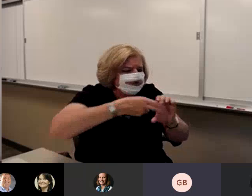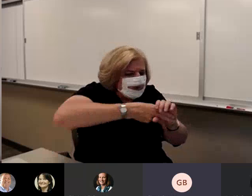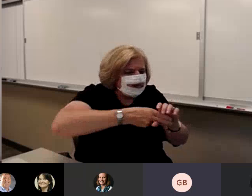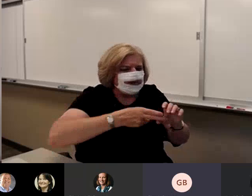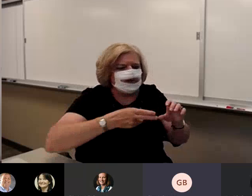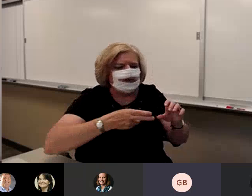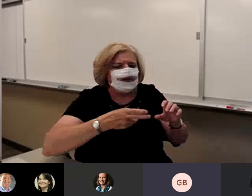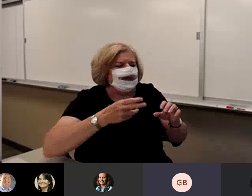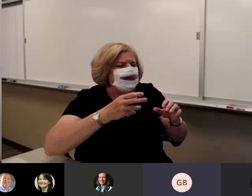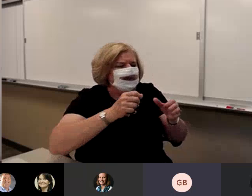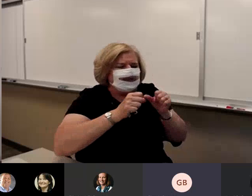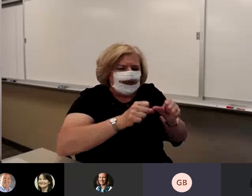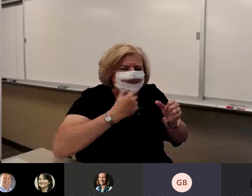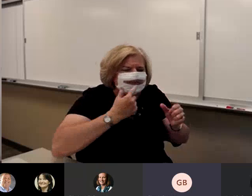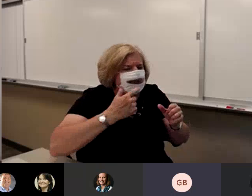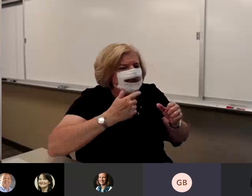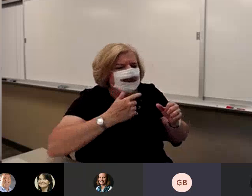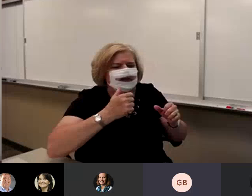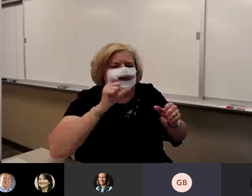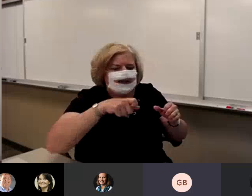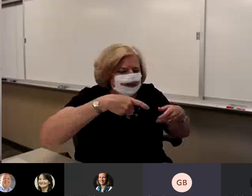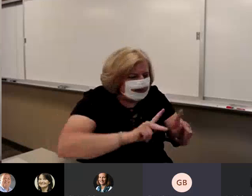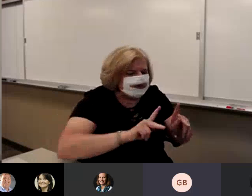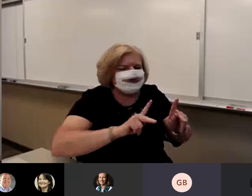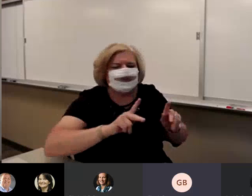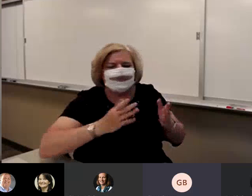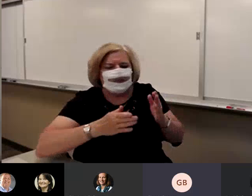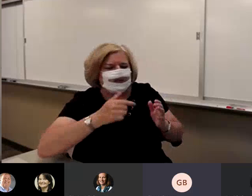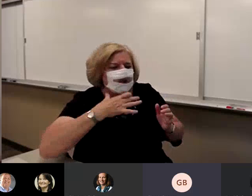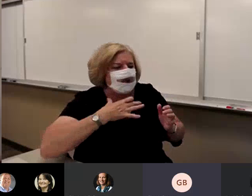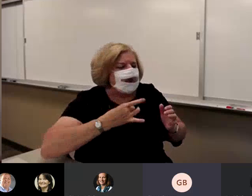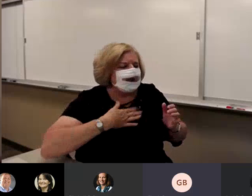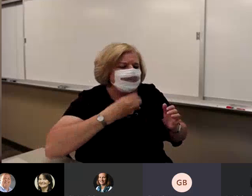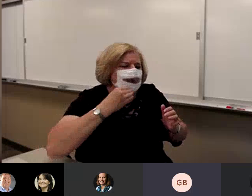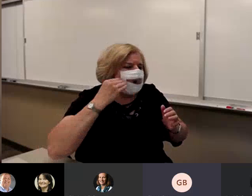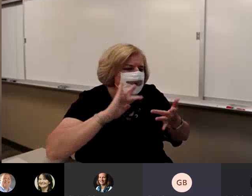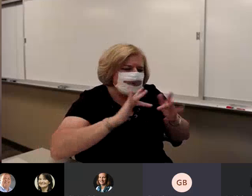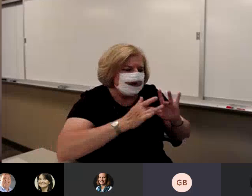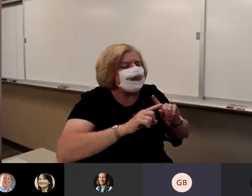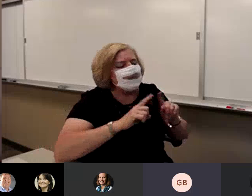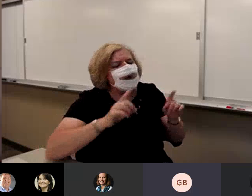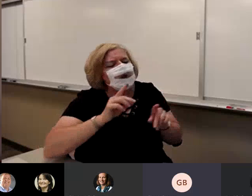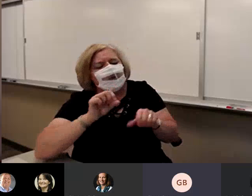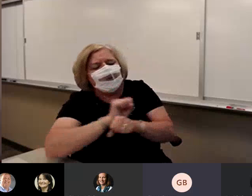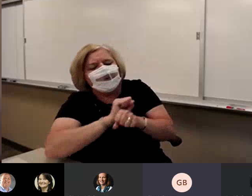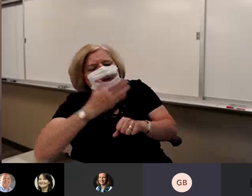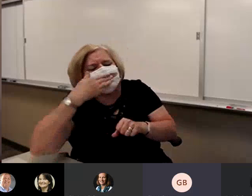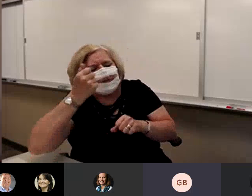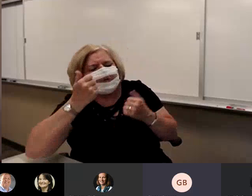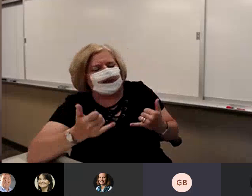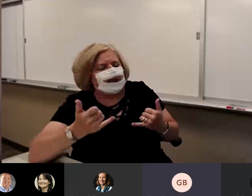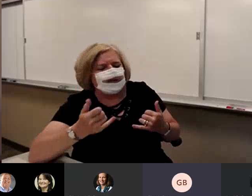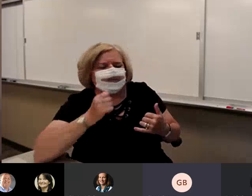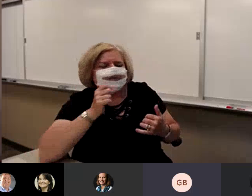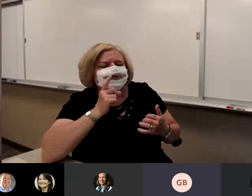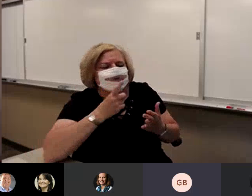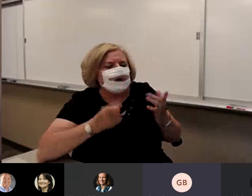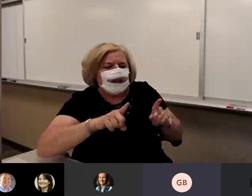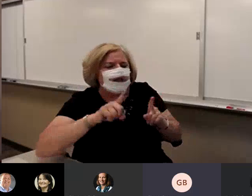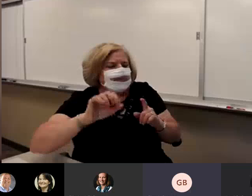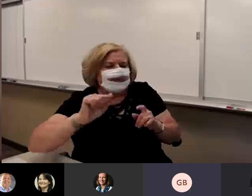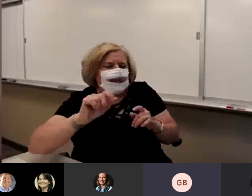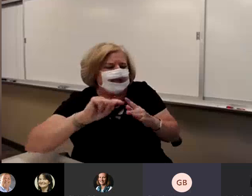too, so I don't know if it didn't like my home network, or I don't know, but it seems to be working at the moment. So yeah,